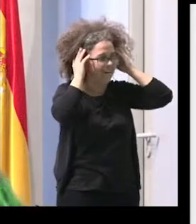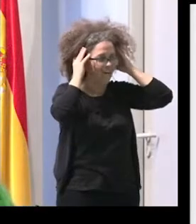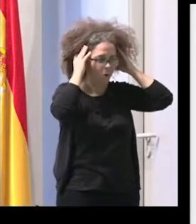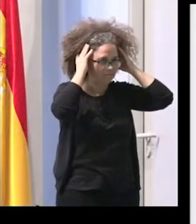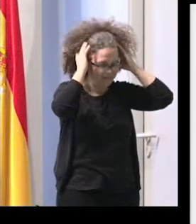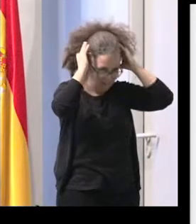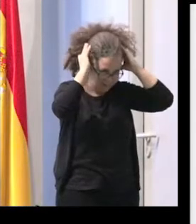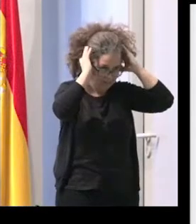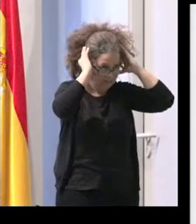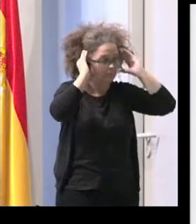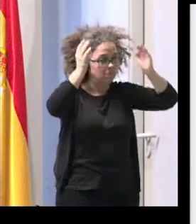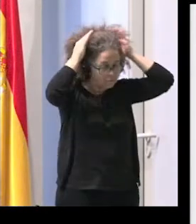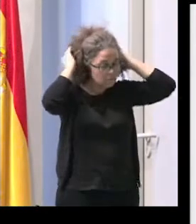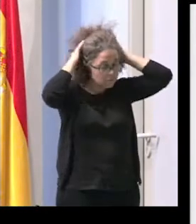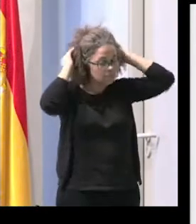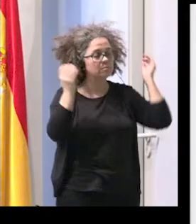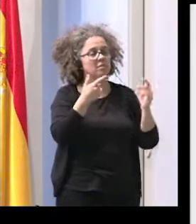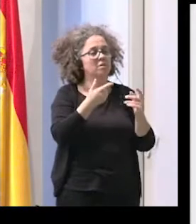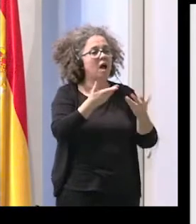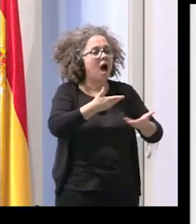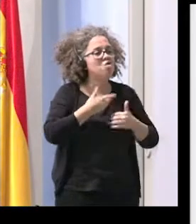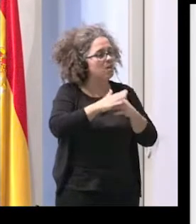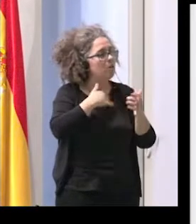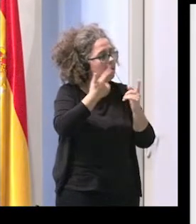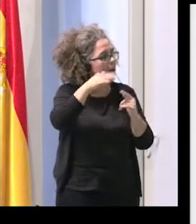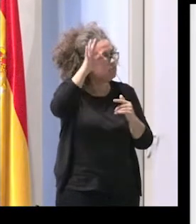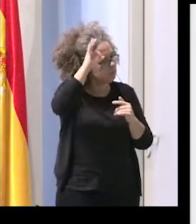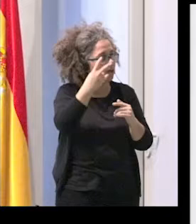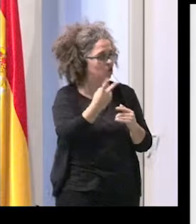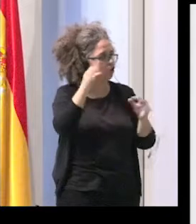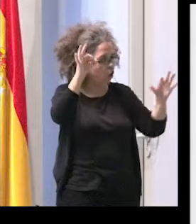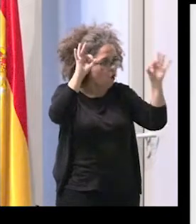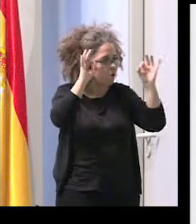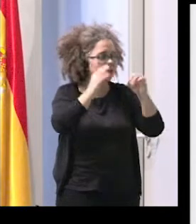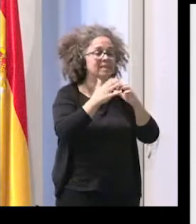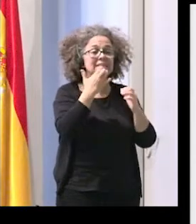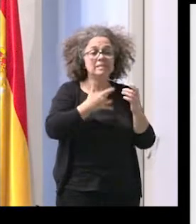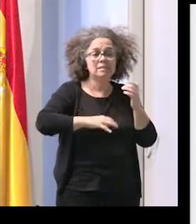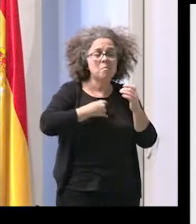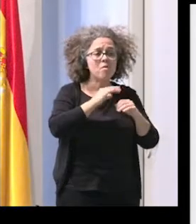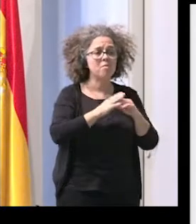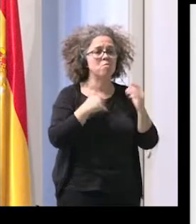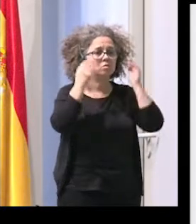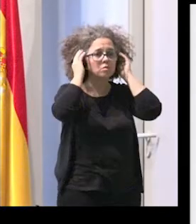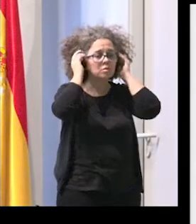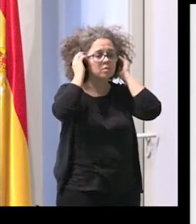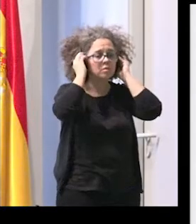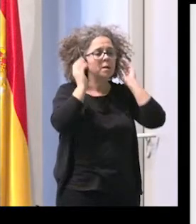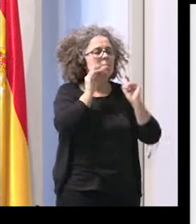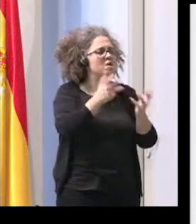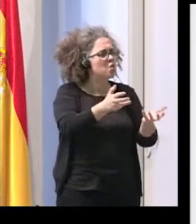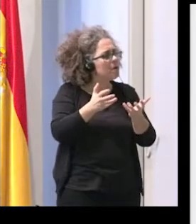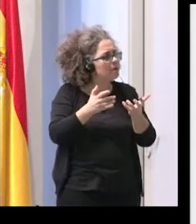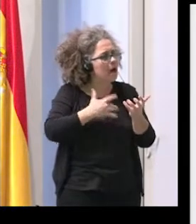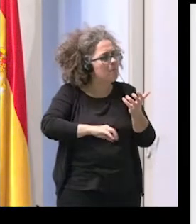Second, third, if we're going to get the best benefit from bilateral hearing, we have